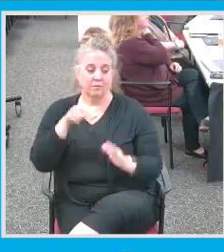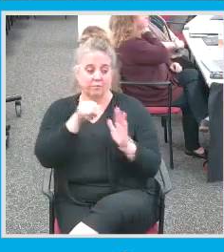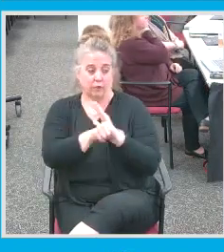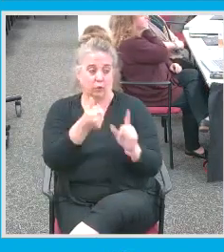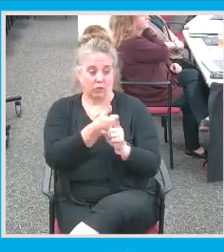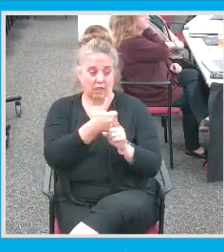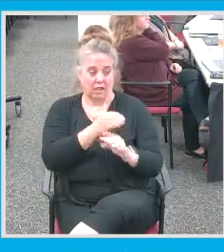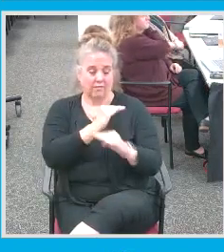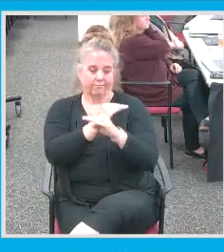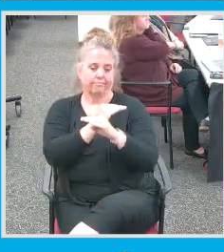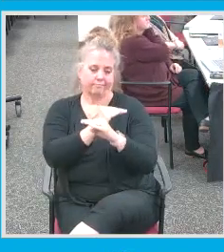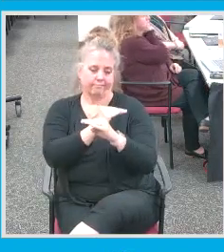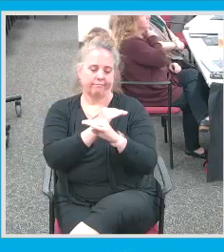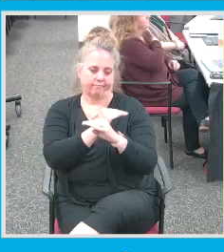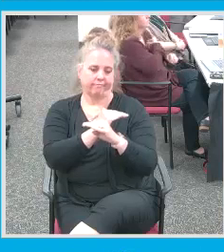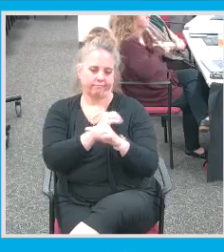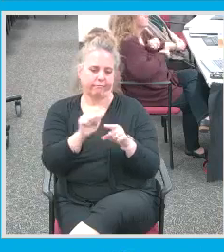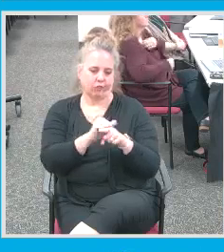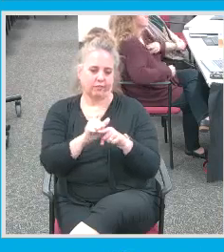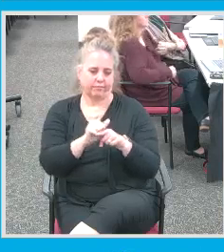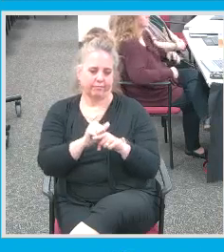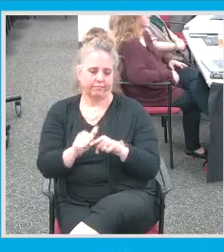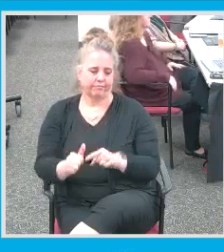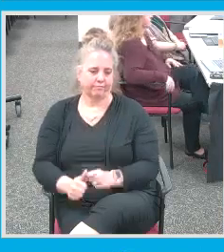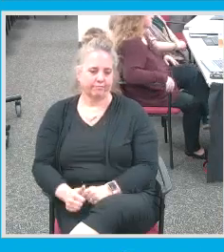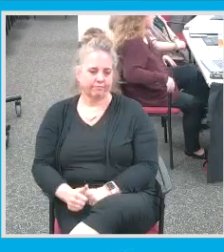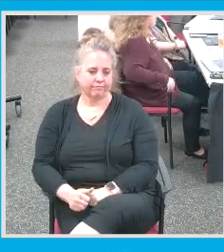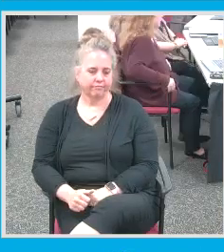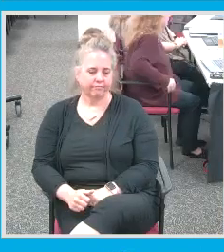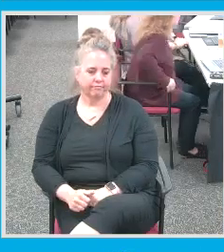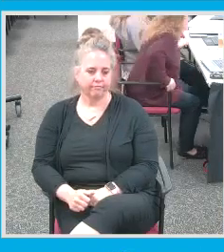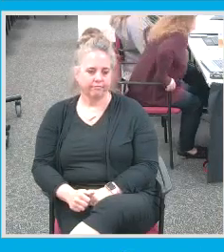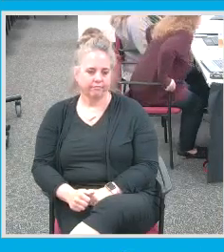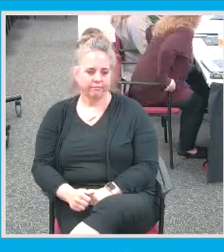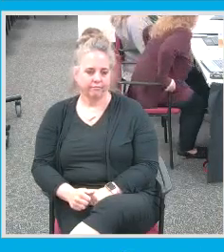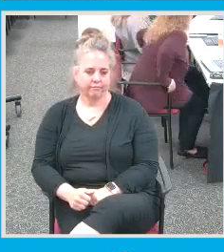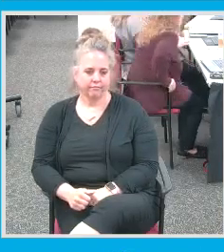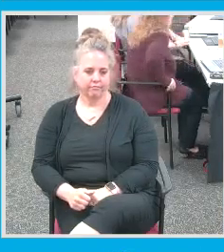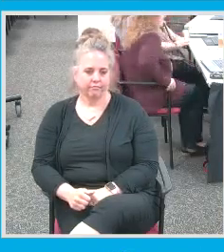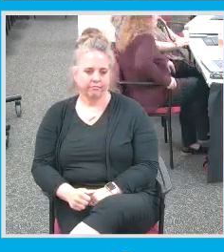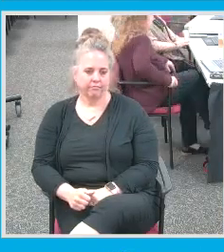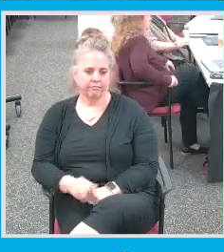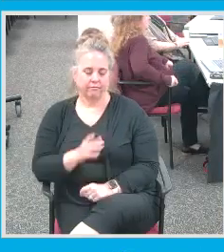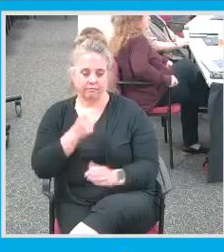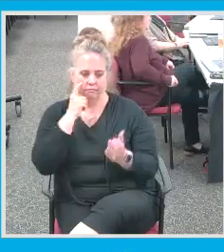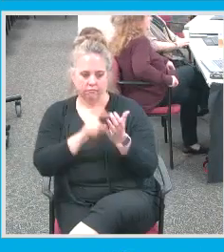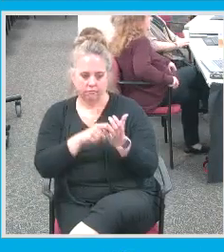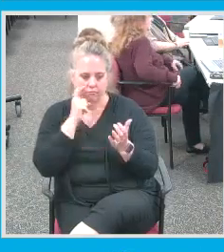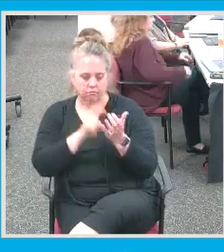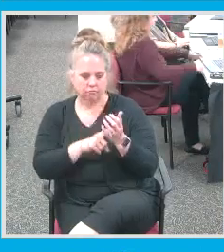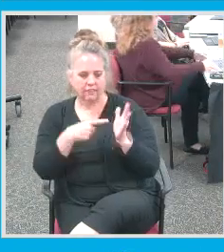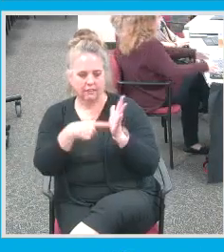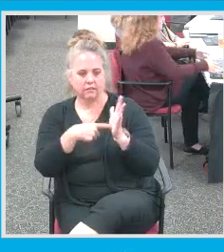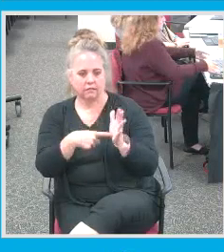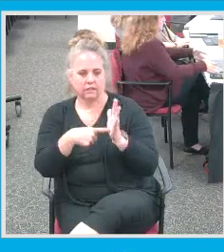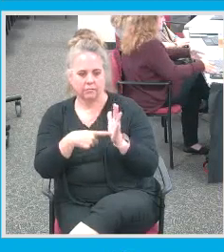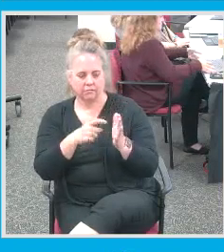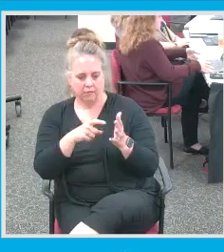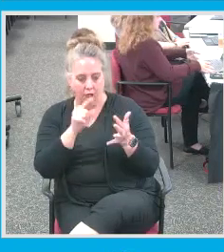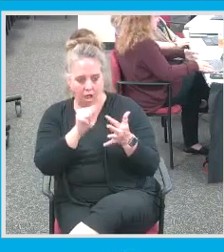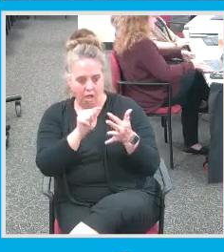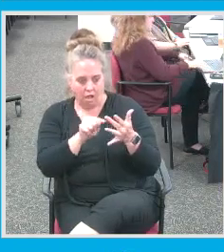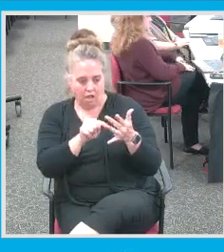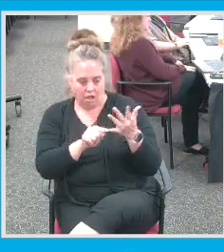the warning signs really helps us to understand who could be at risk for suicide, and it could really be